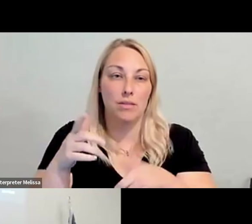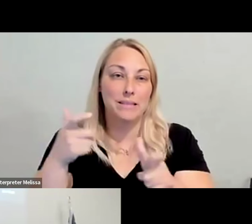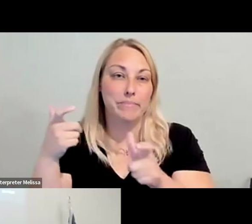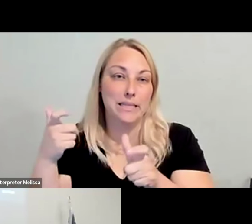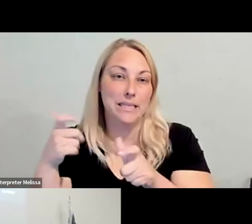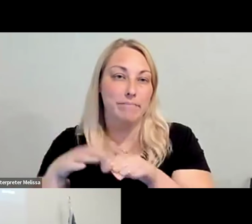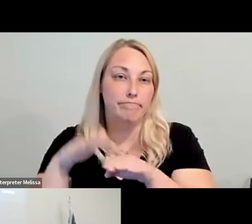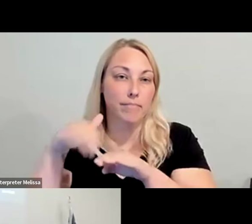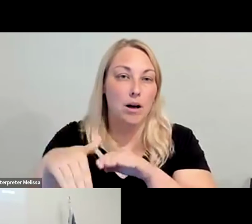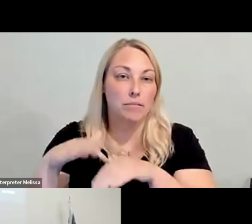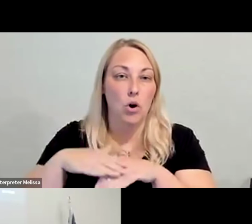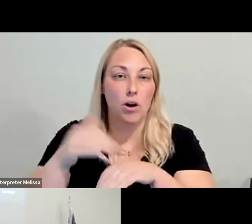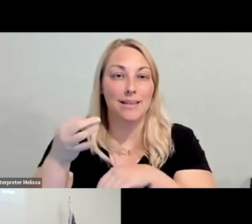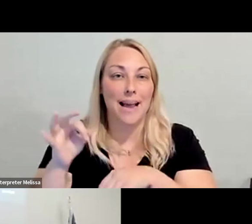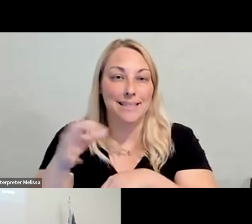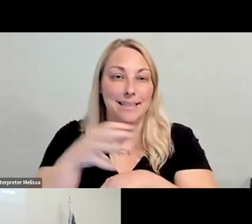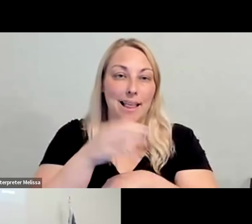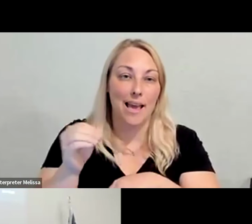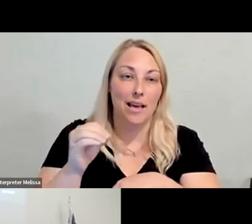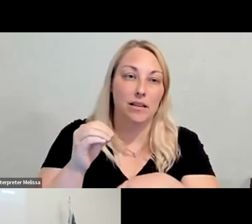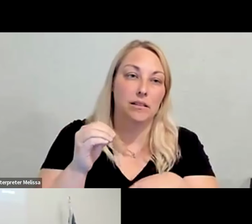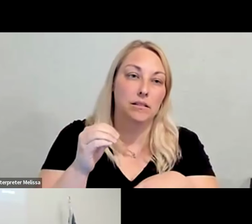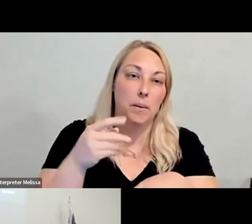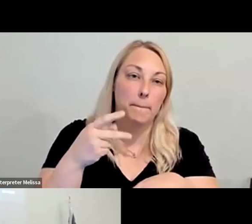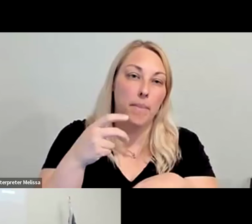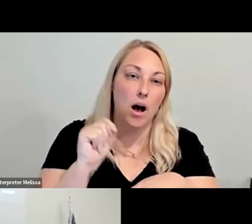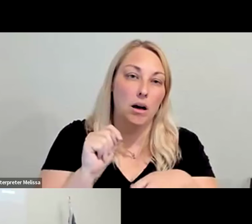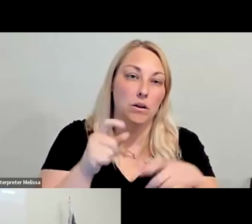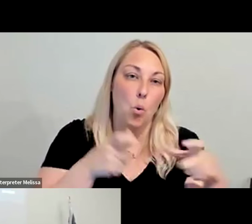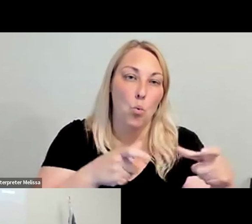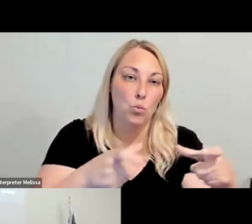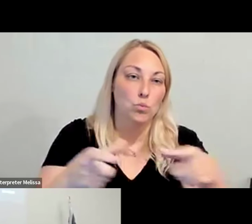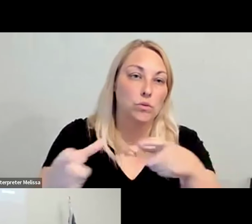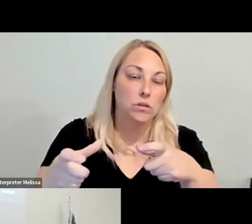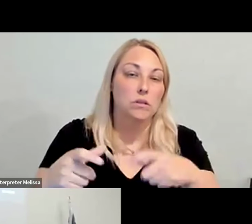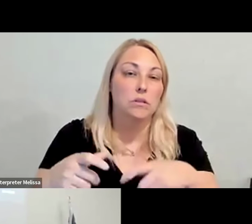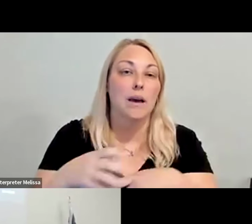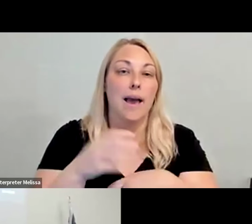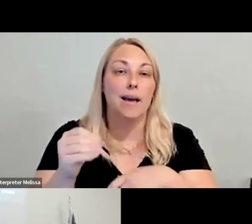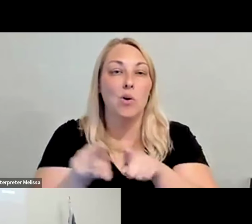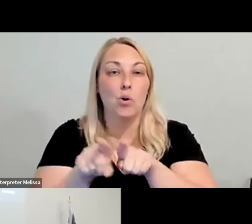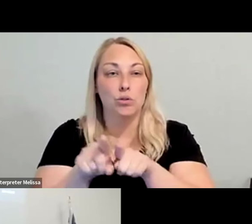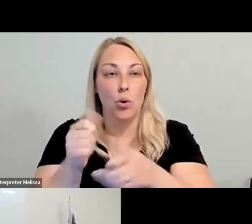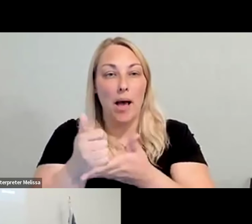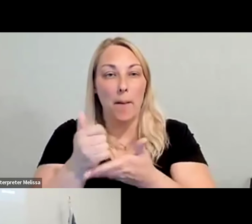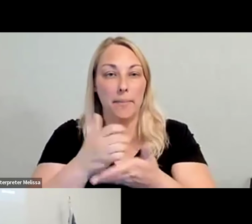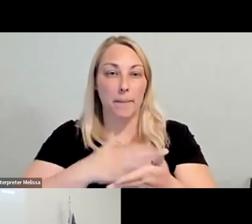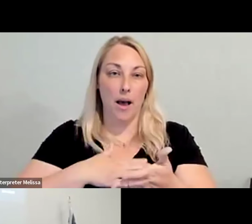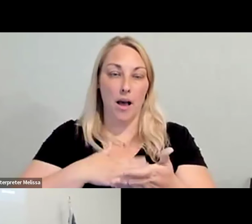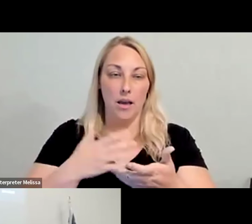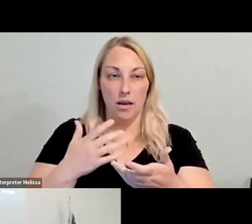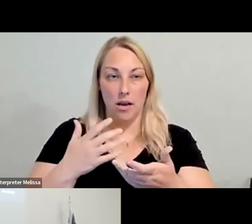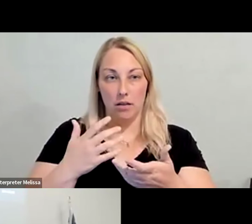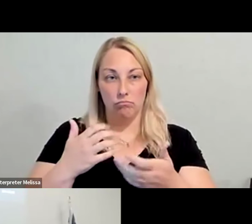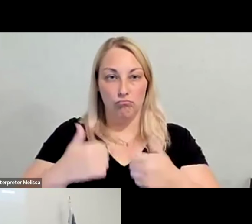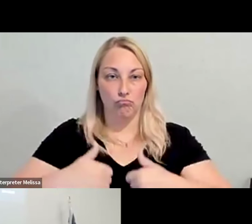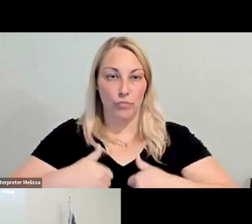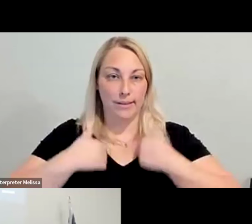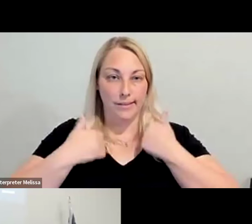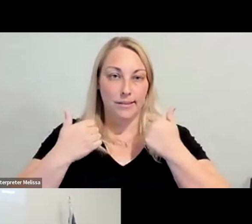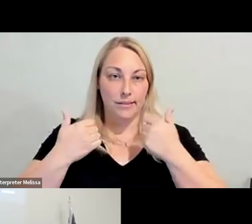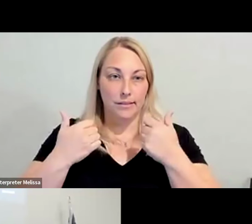that we have on 19th and Bennett Road, and helping out my constituents that need housing and have an issue with housing.